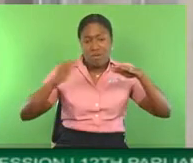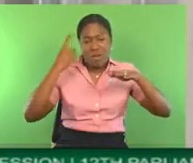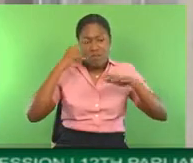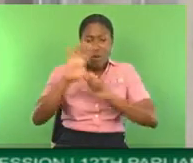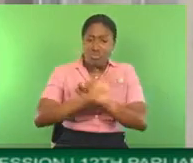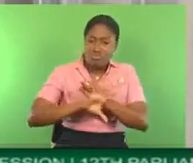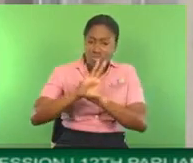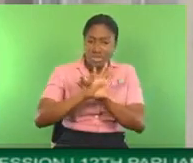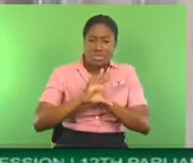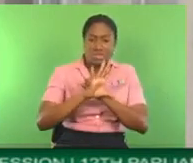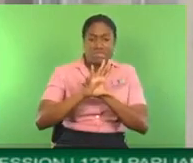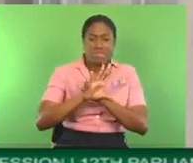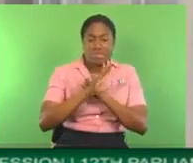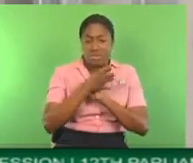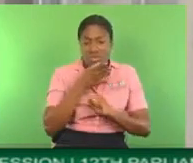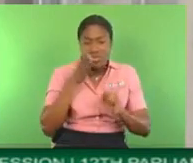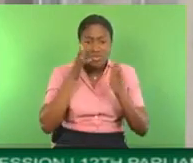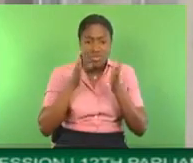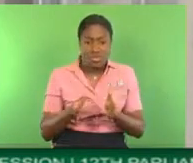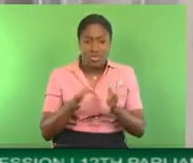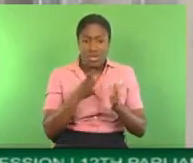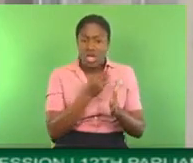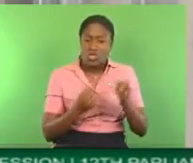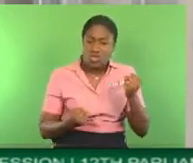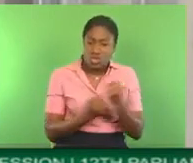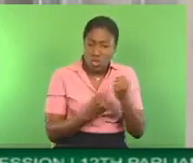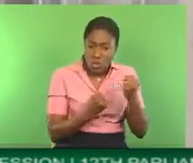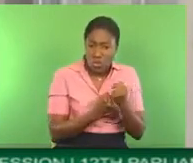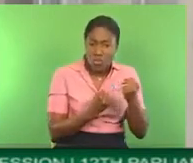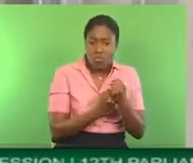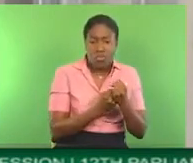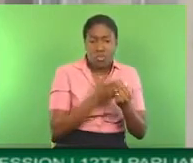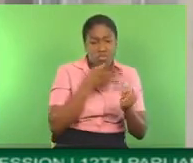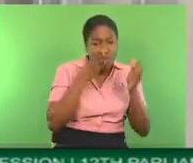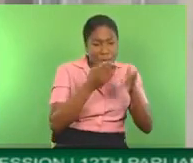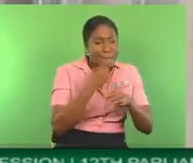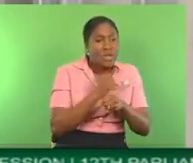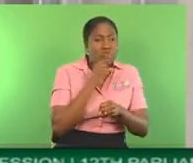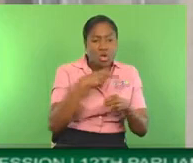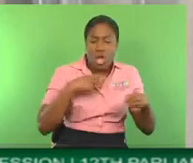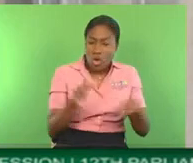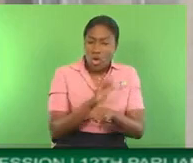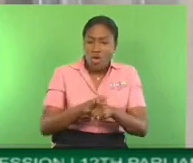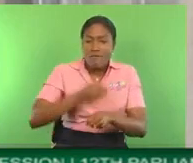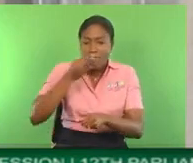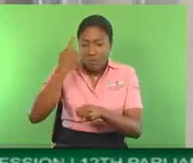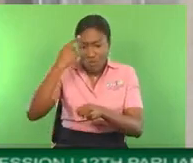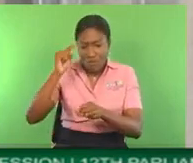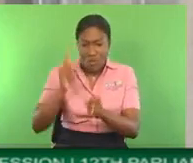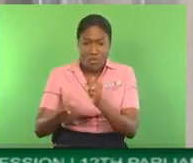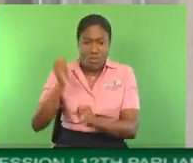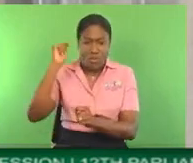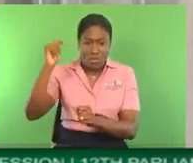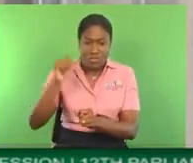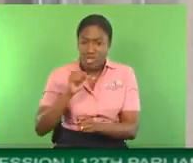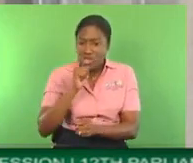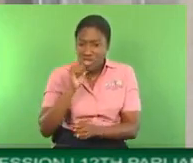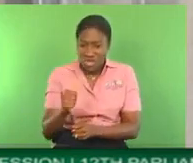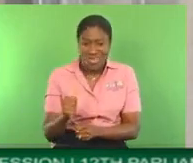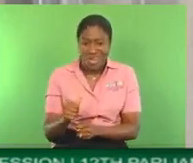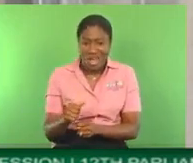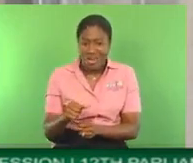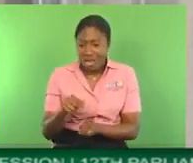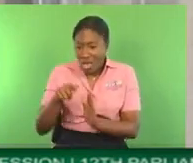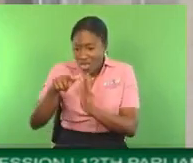our agricultural sector, support our farmers, and ensure food security for our nation, not food